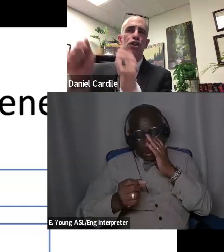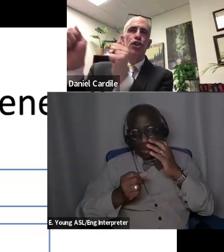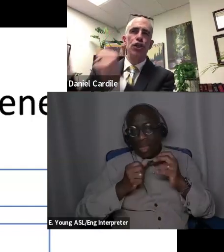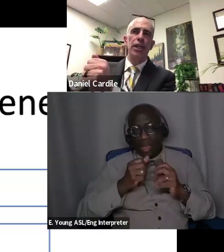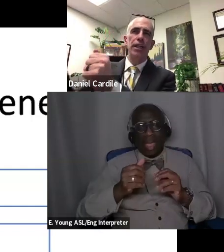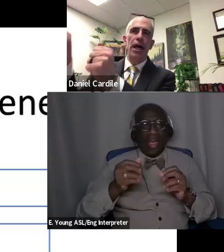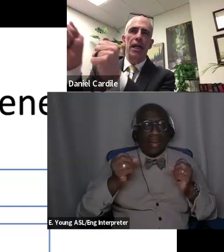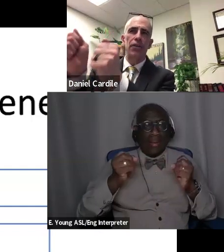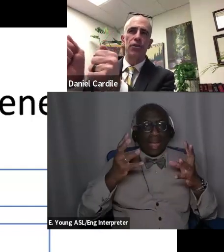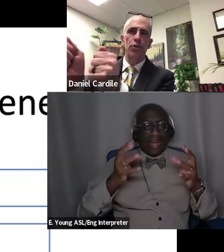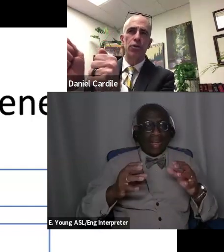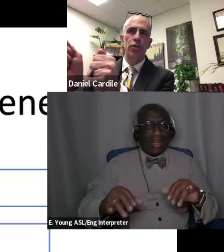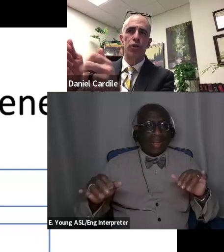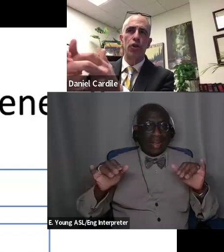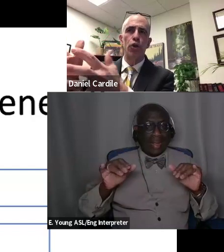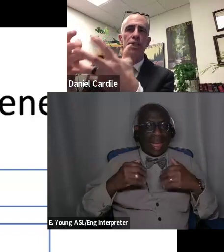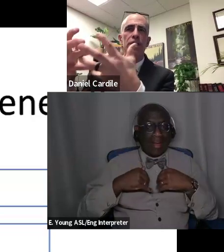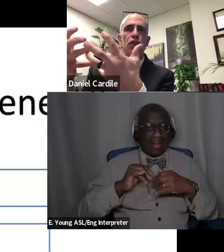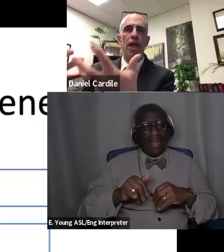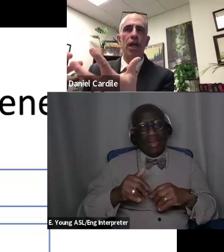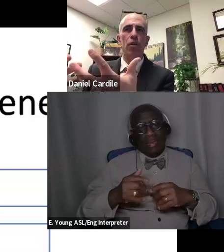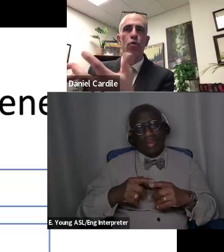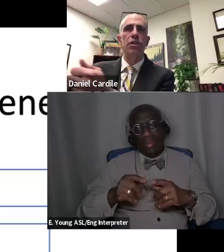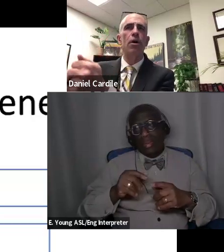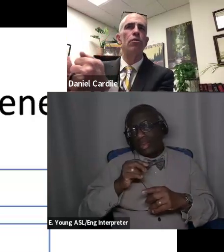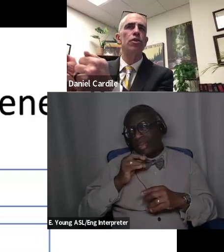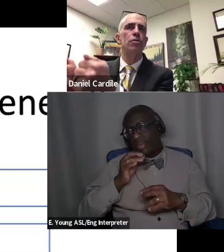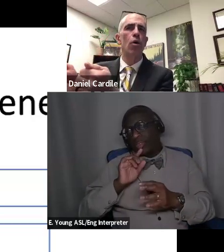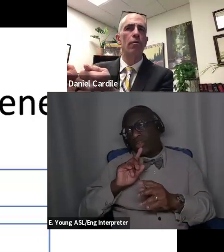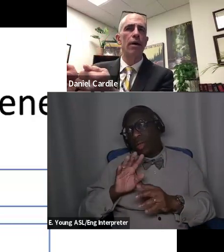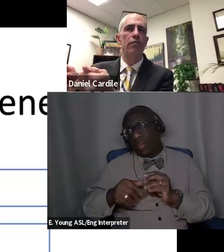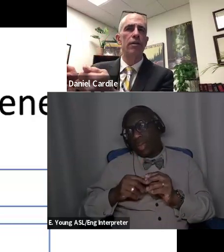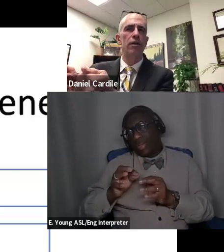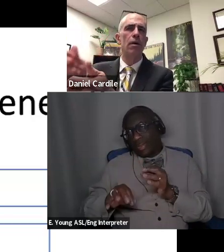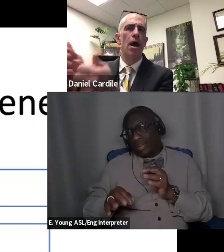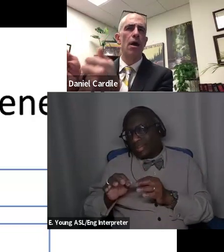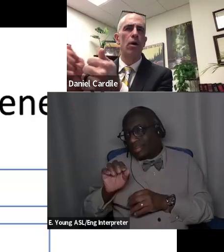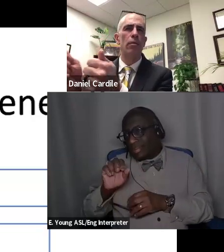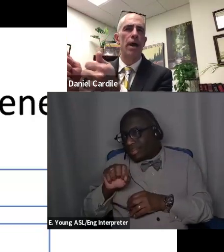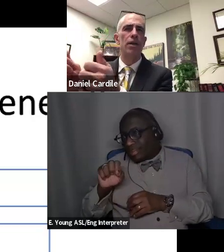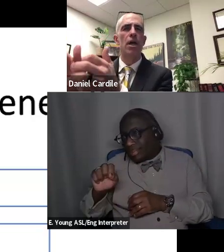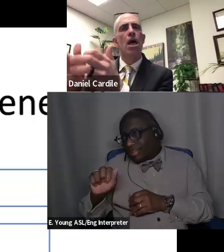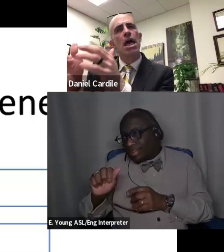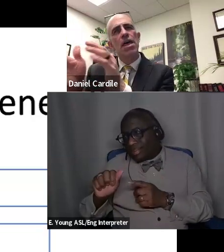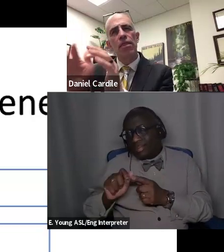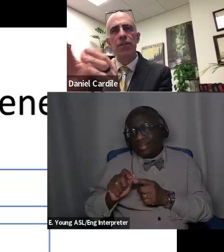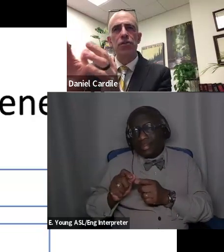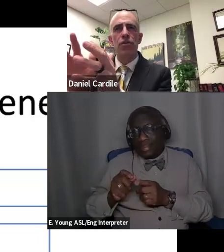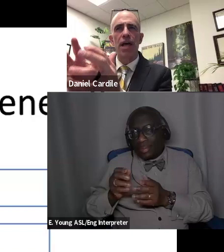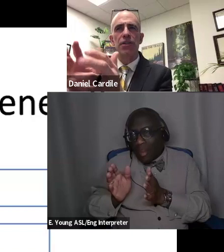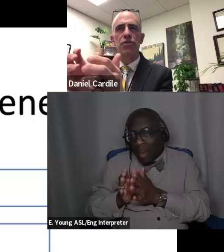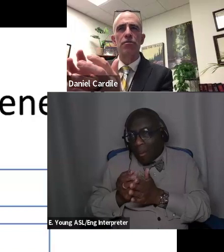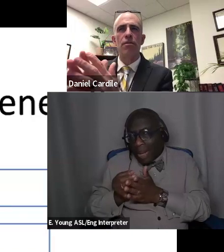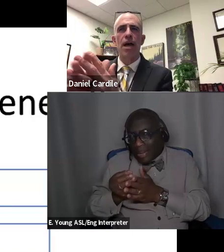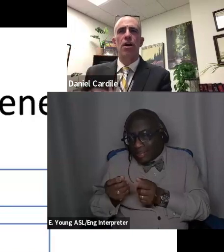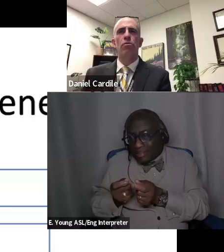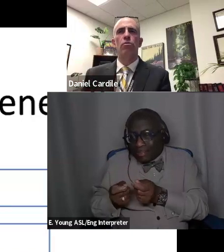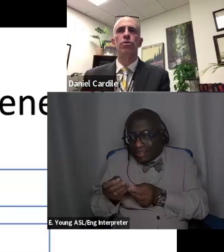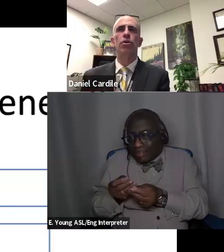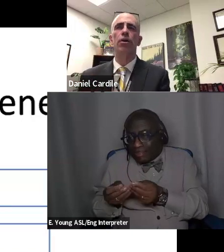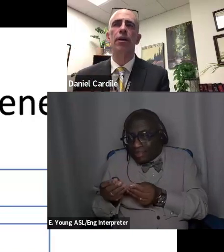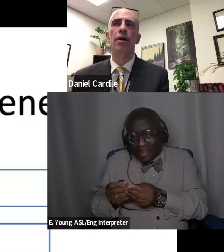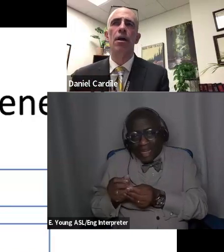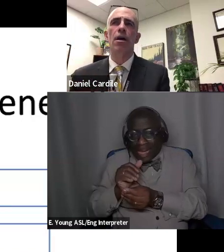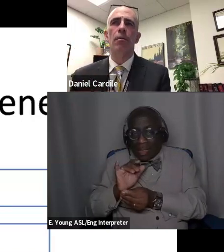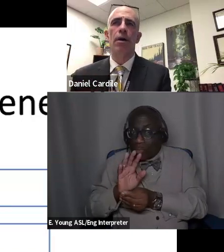about, gee, I get the Social Security check or some other small amount of income. How do I manage? That's not